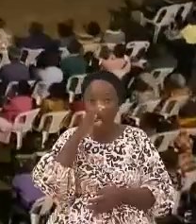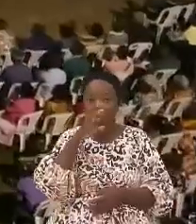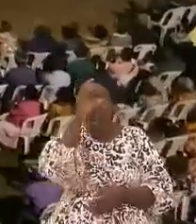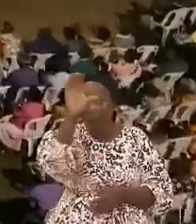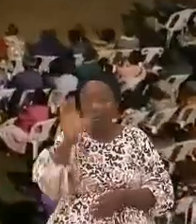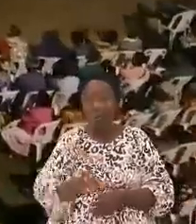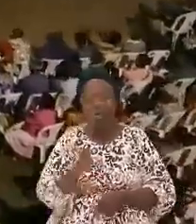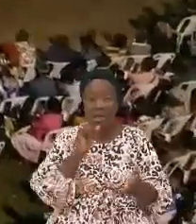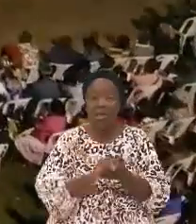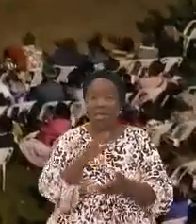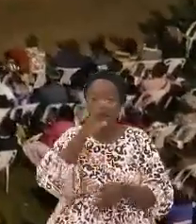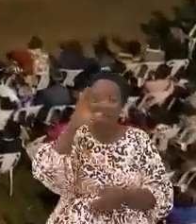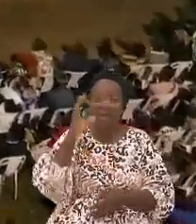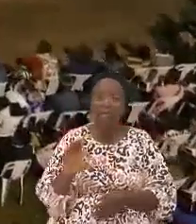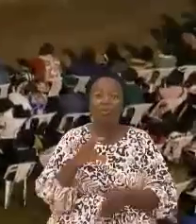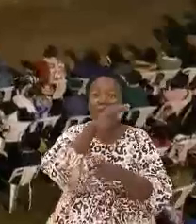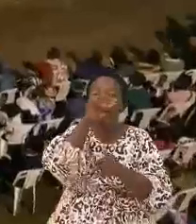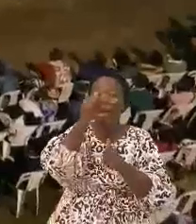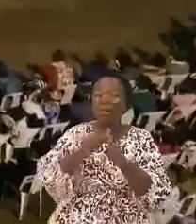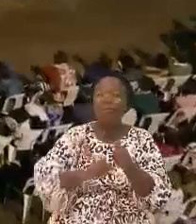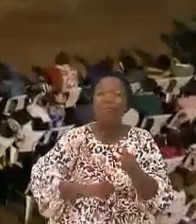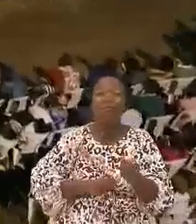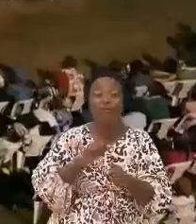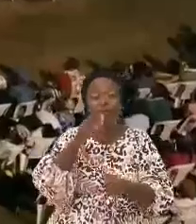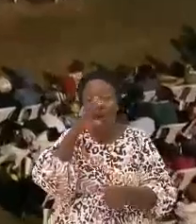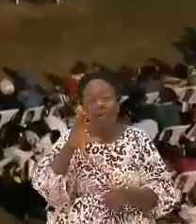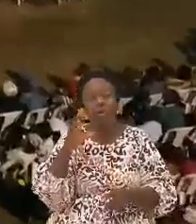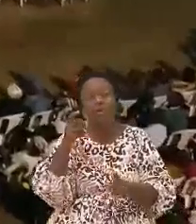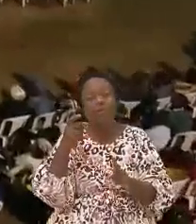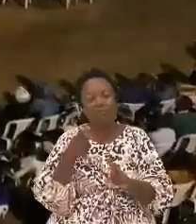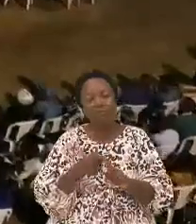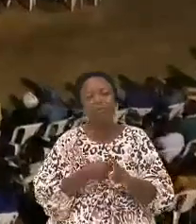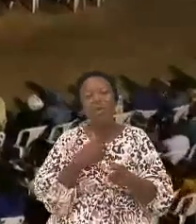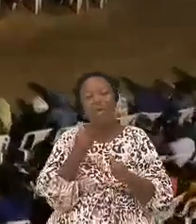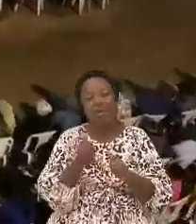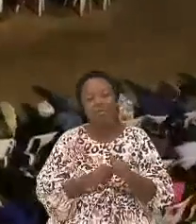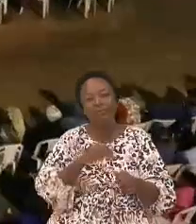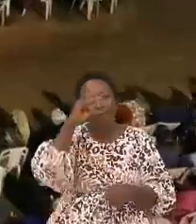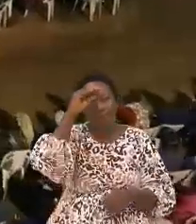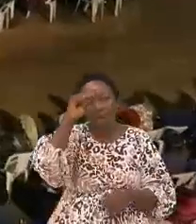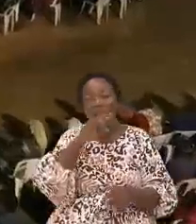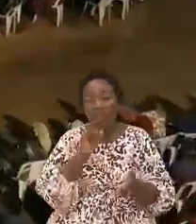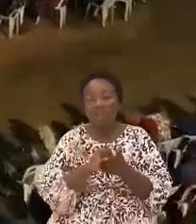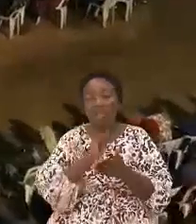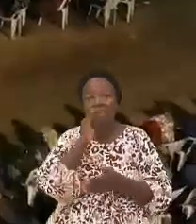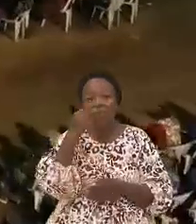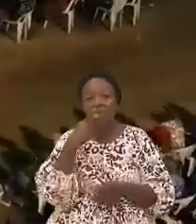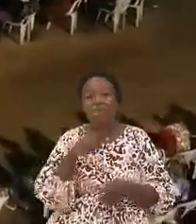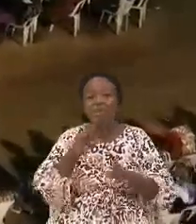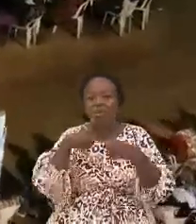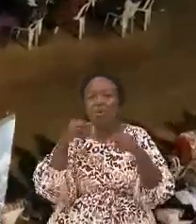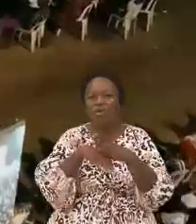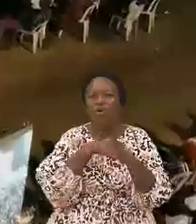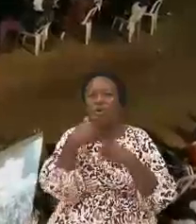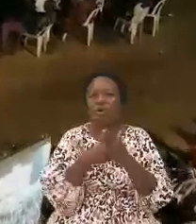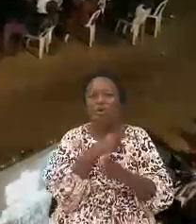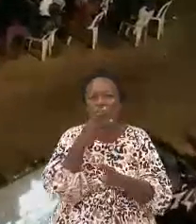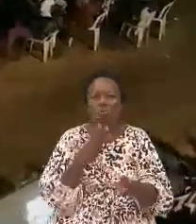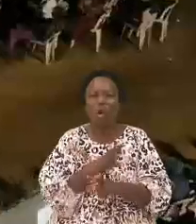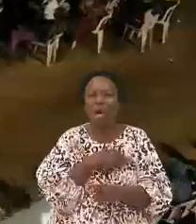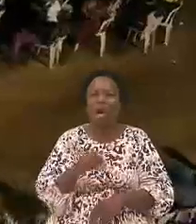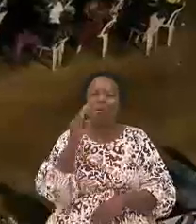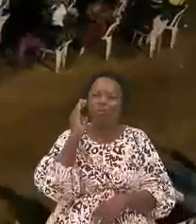the cross that cancels every curse for every man. That's